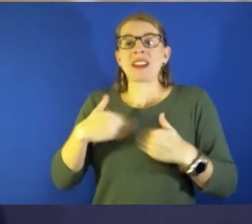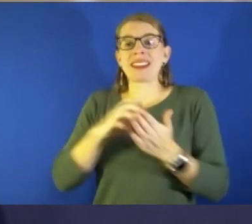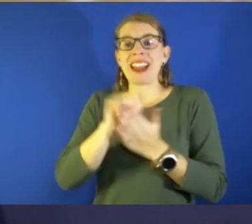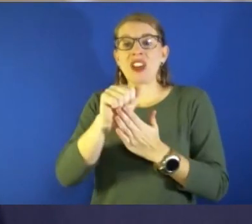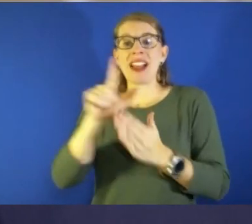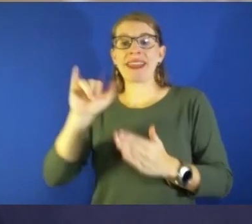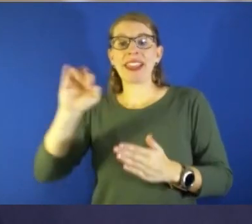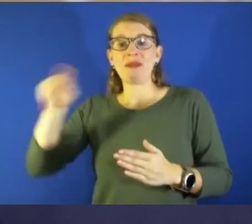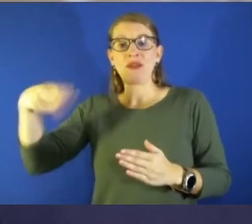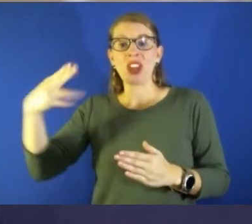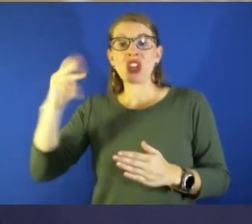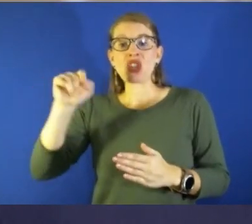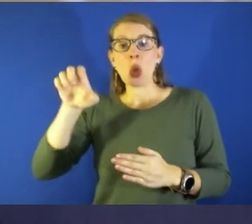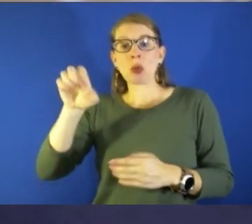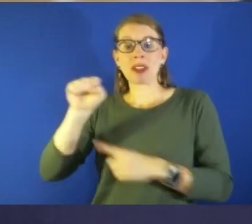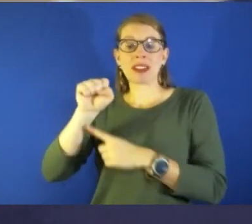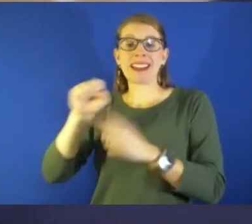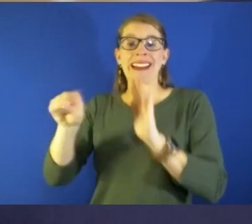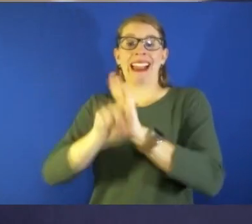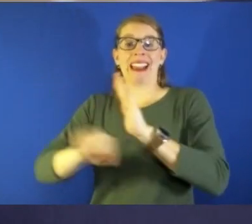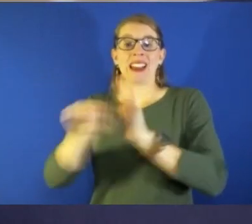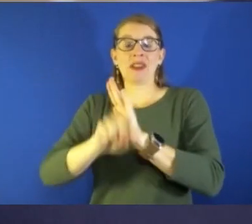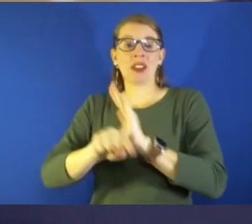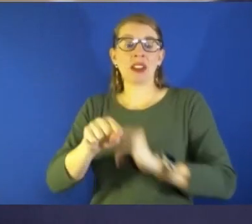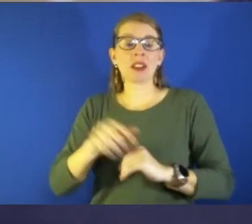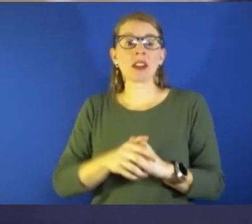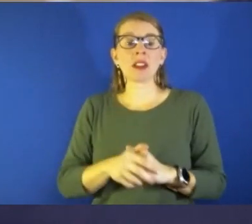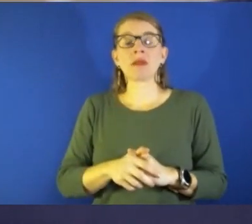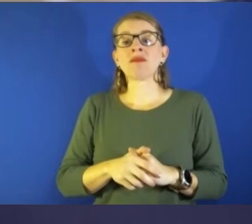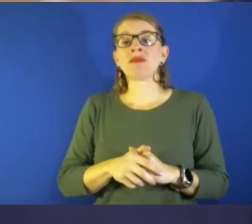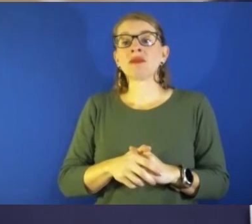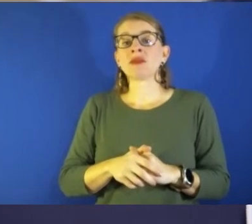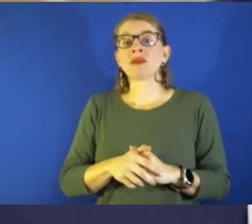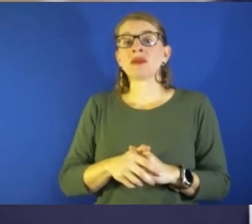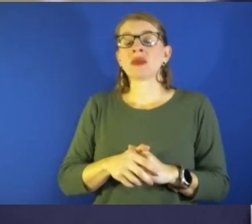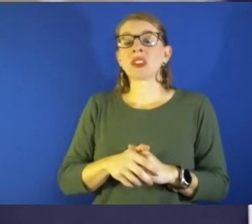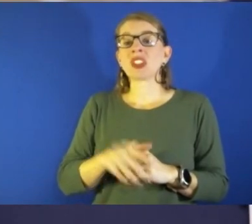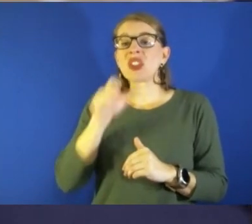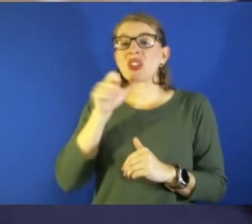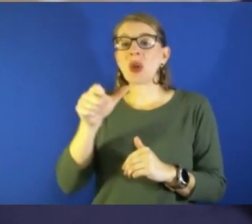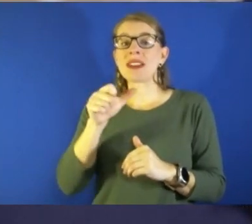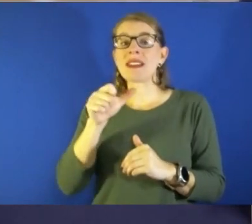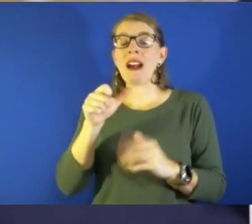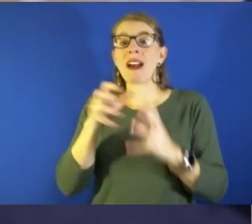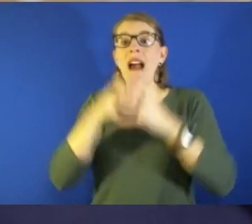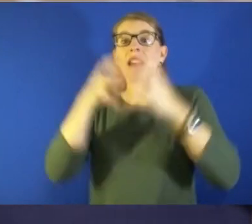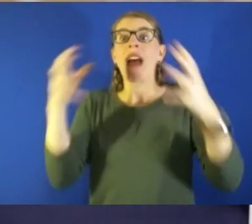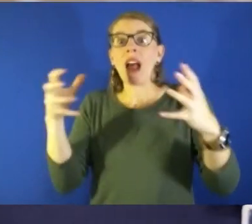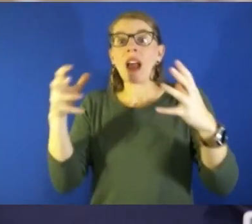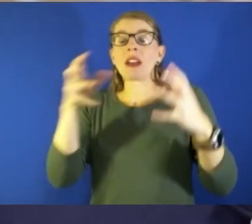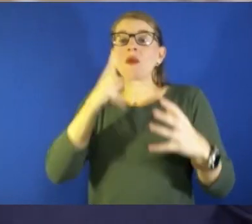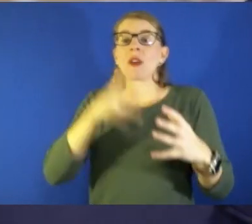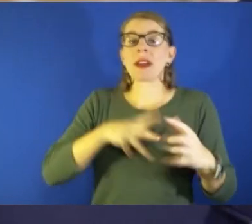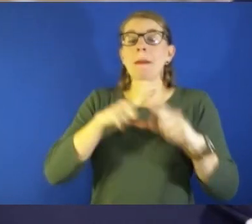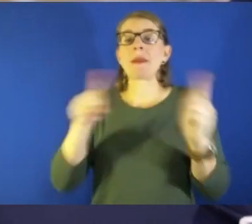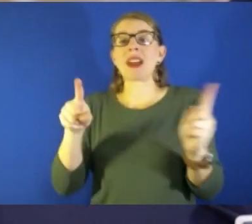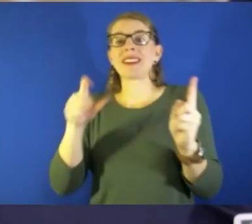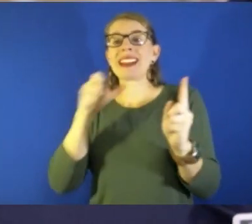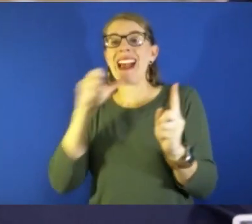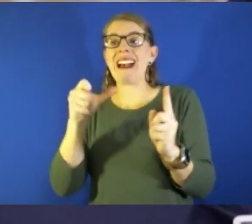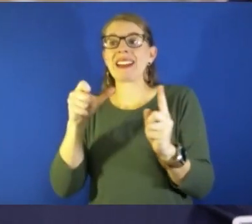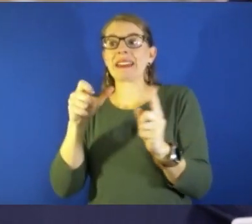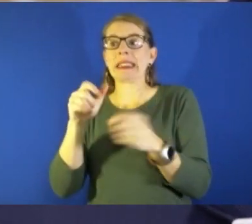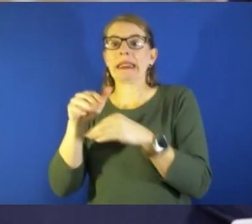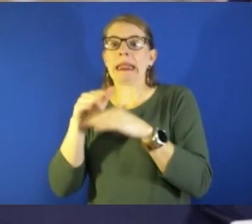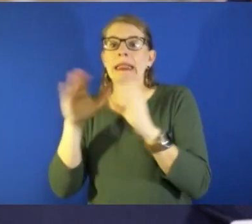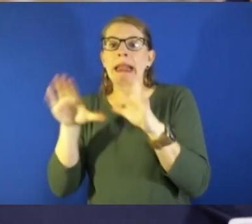have any aggressive features on pathology. So it's not a small slice of women, but it's not appropriate for everyone. And our surgeons and radiation